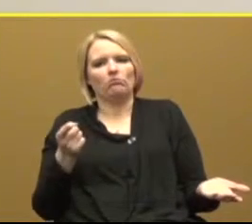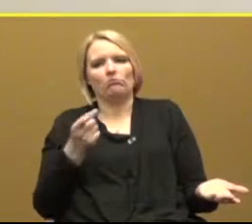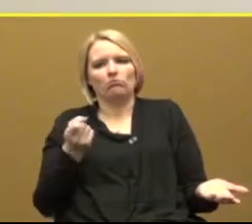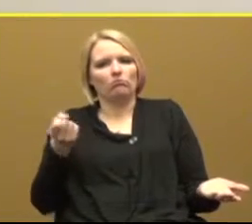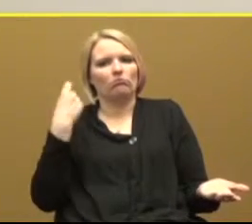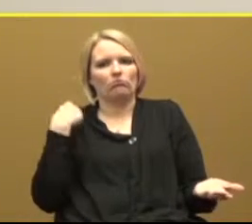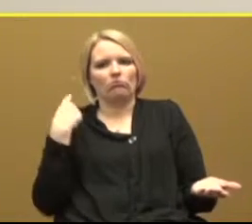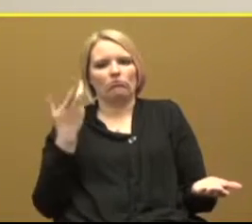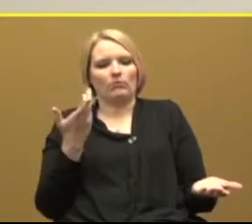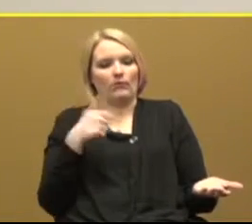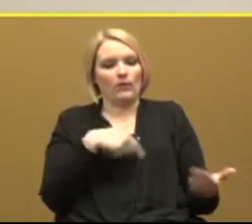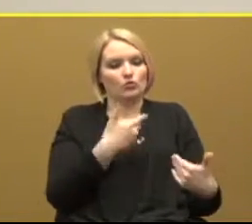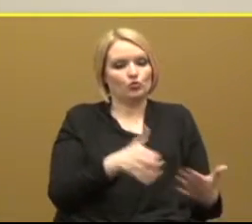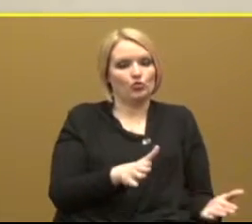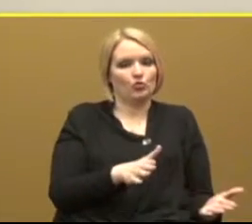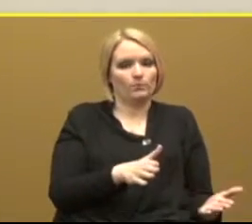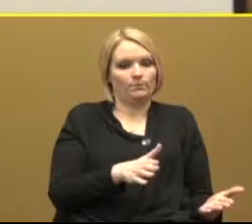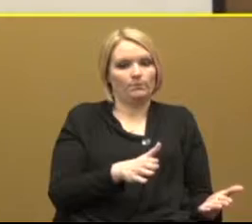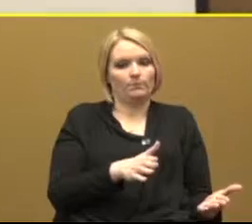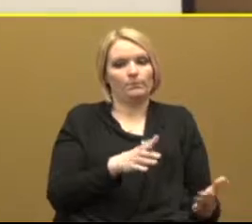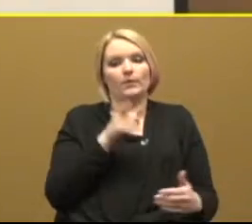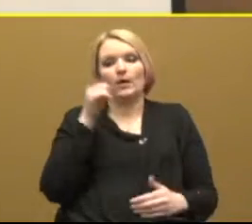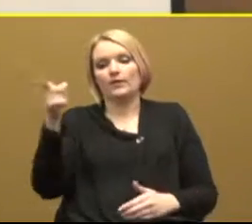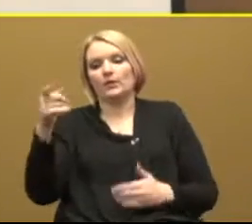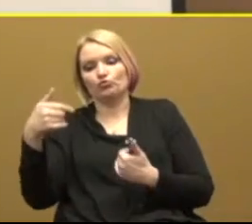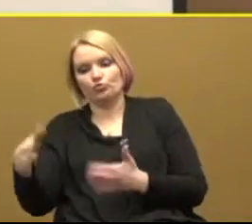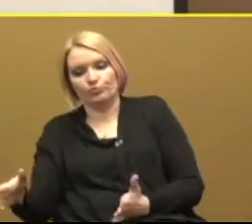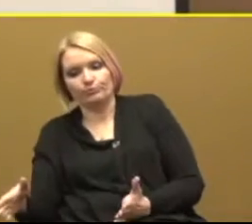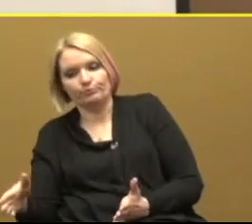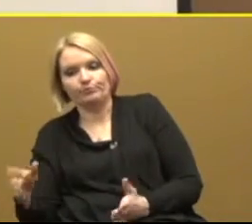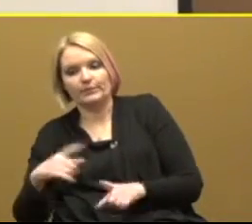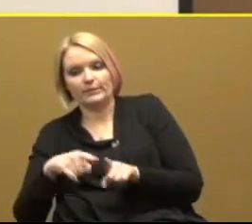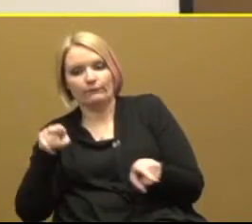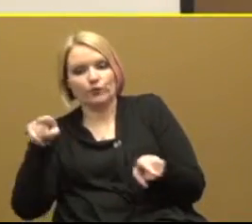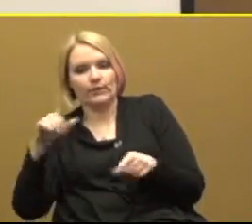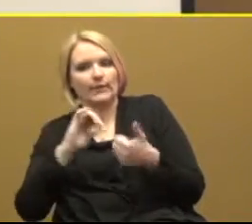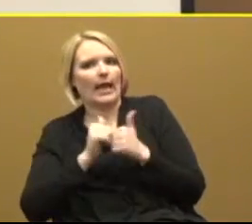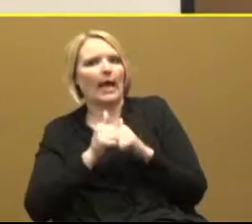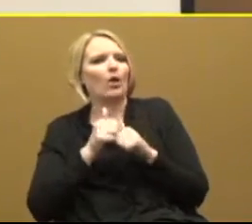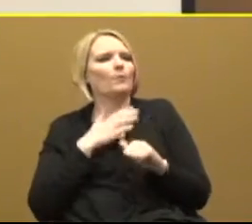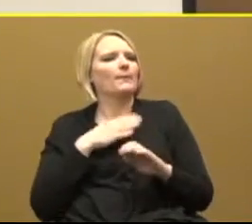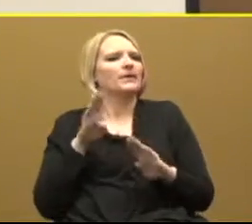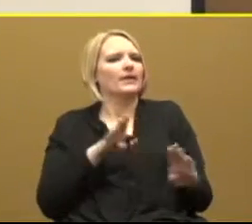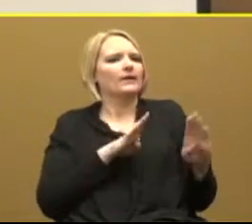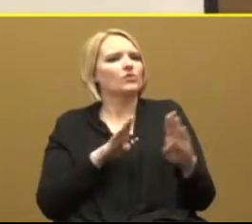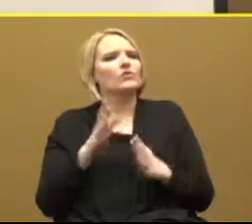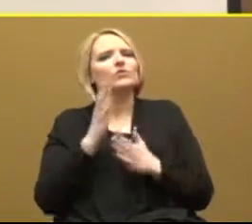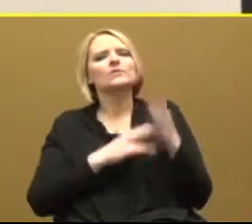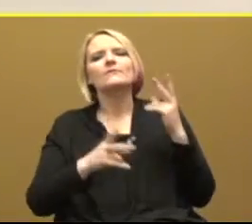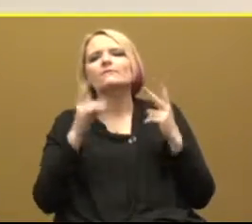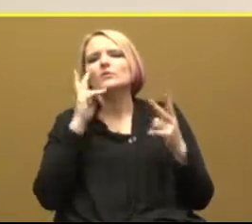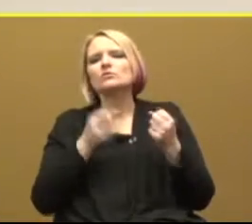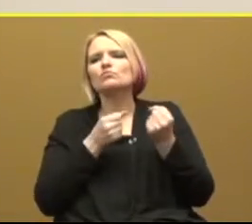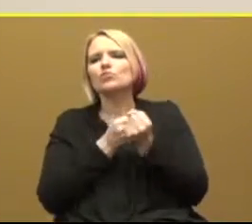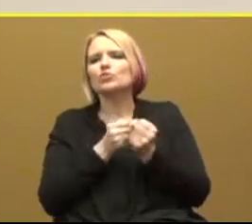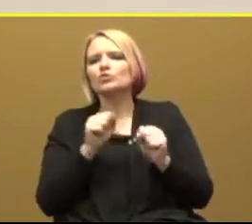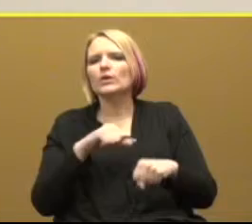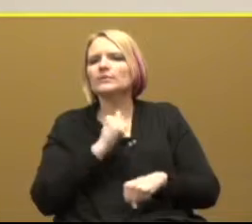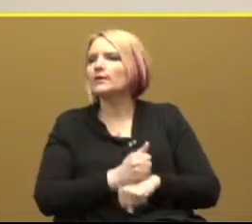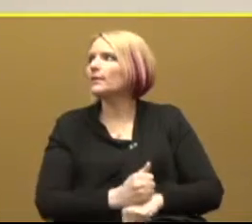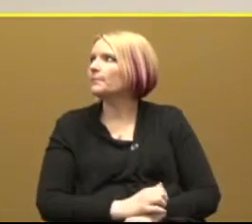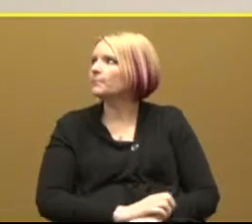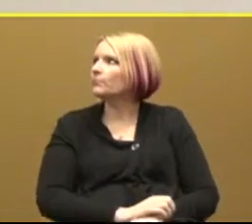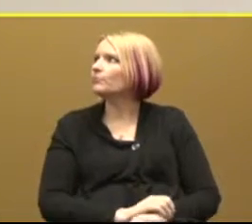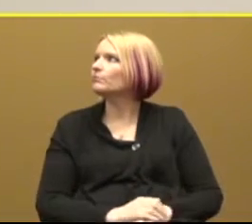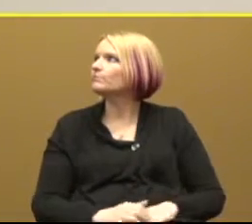this room versus when I'm here in this room. So there are some visual supports you can put in